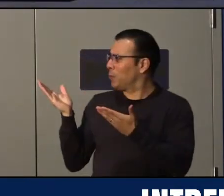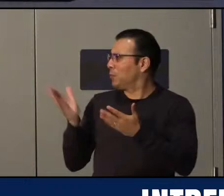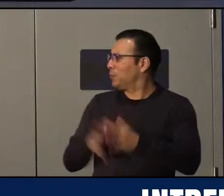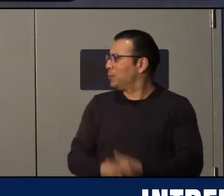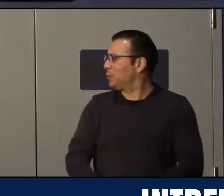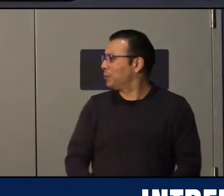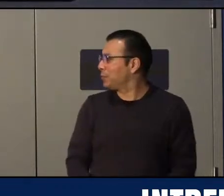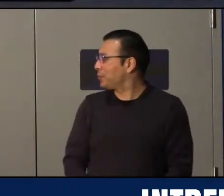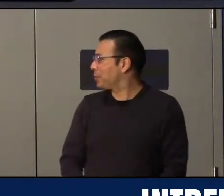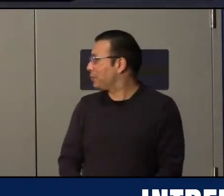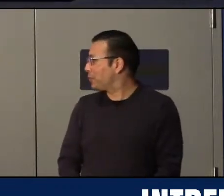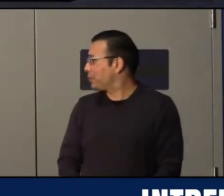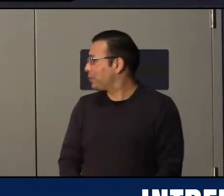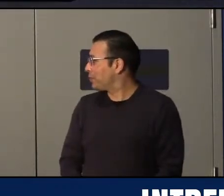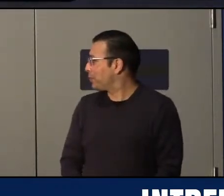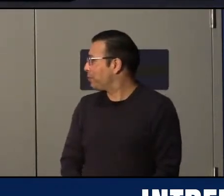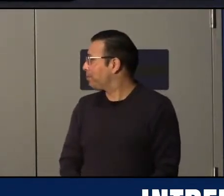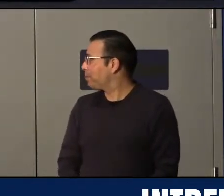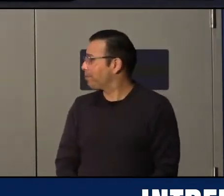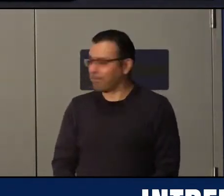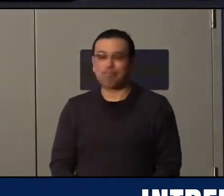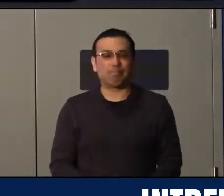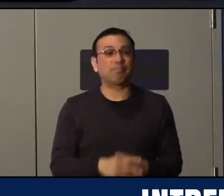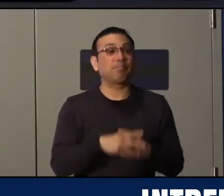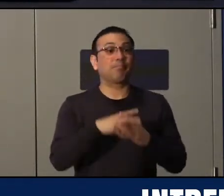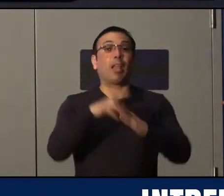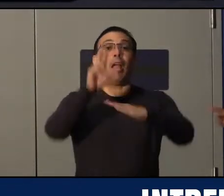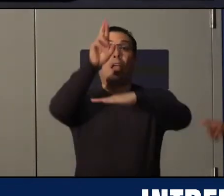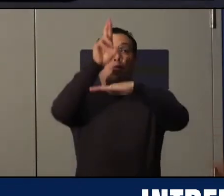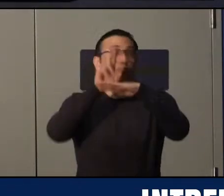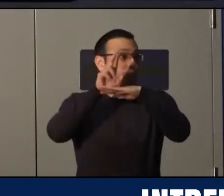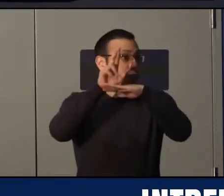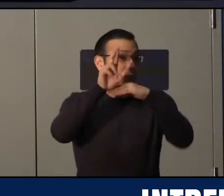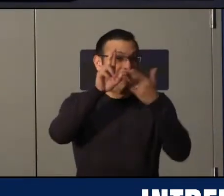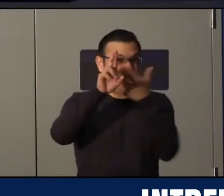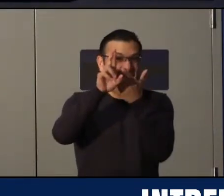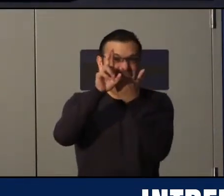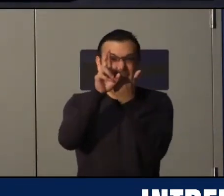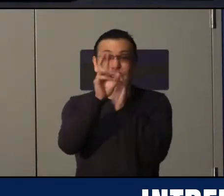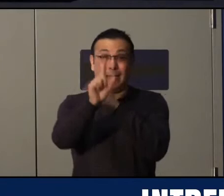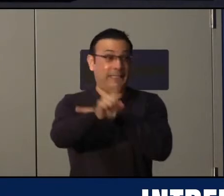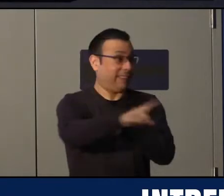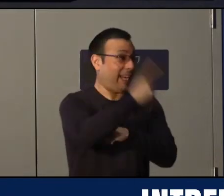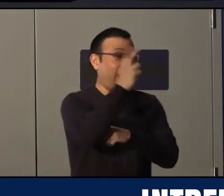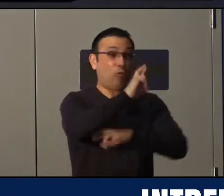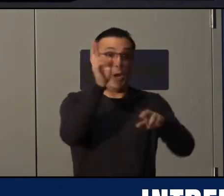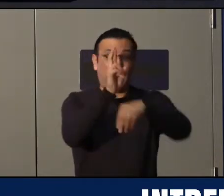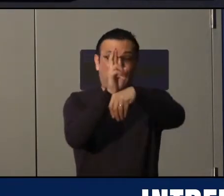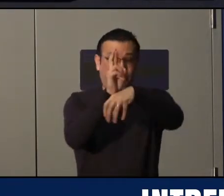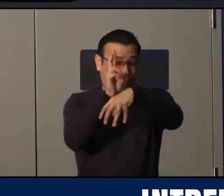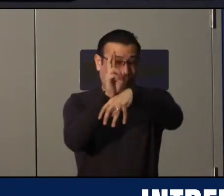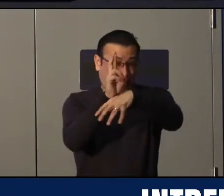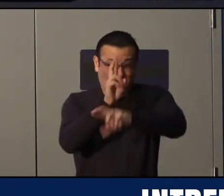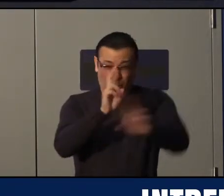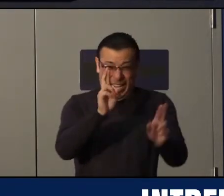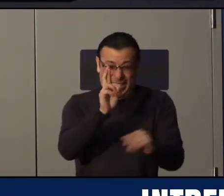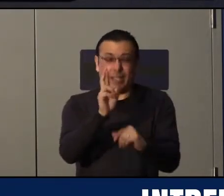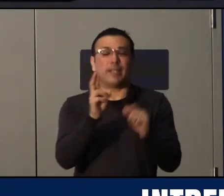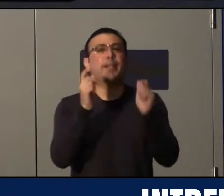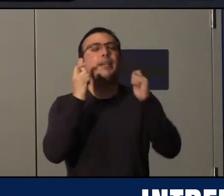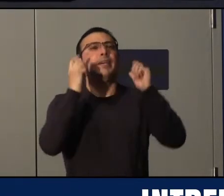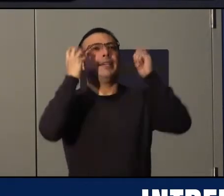go. The day of launch, I'm going to be thinking about how my entire life has led up to this